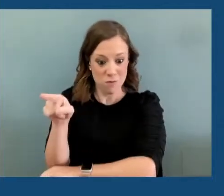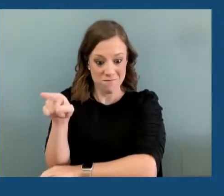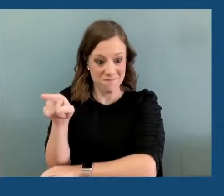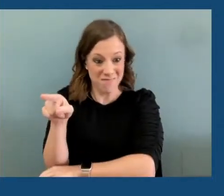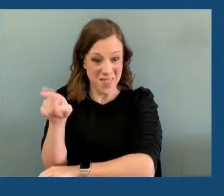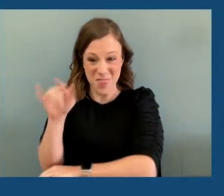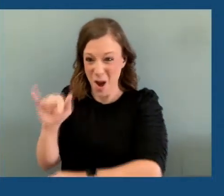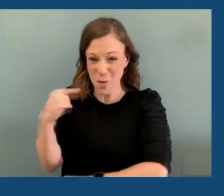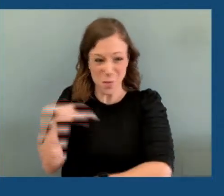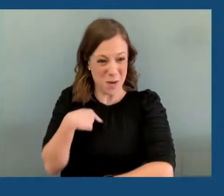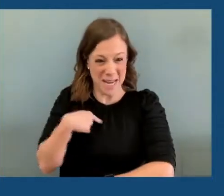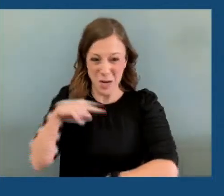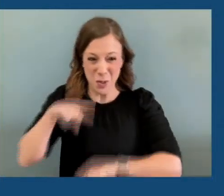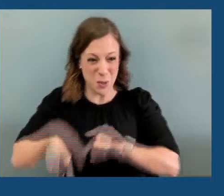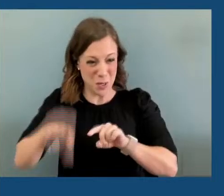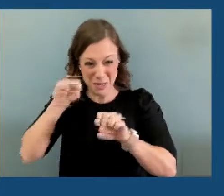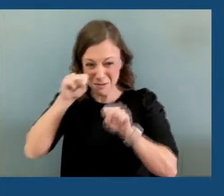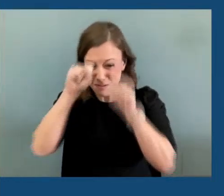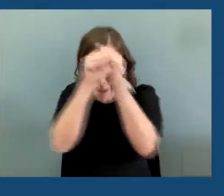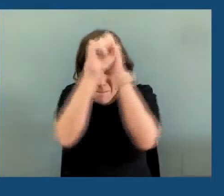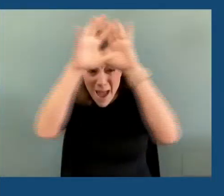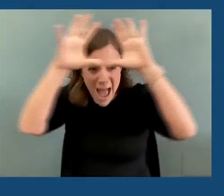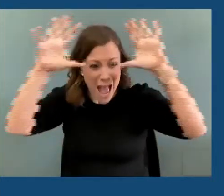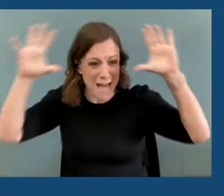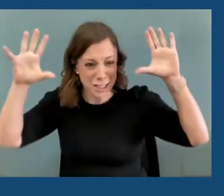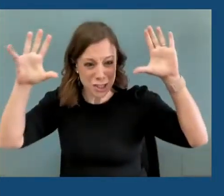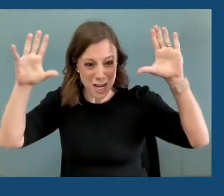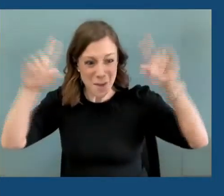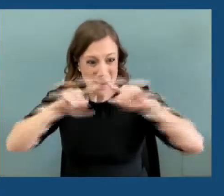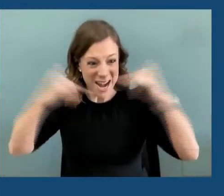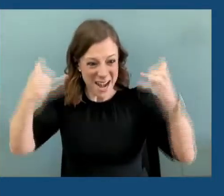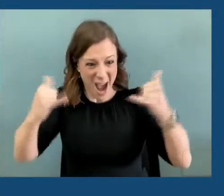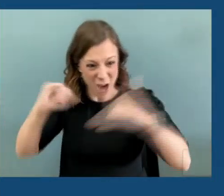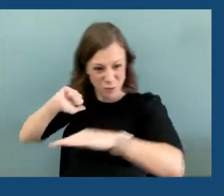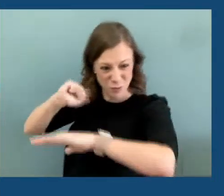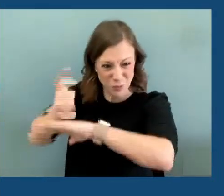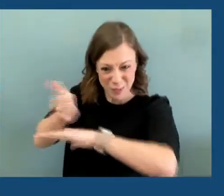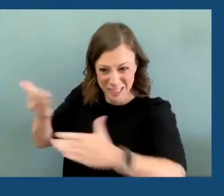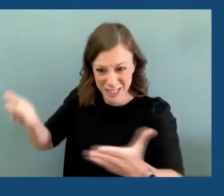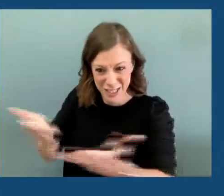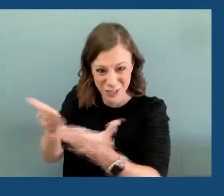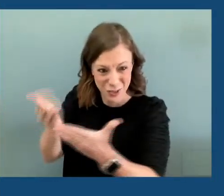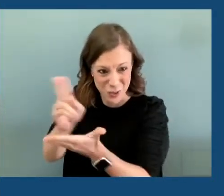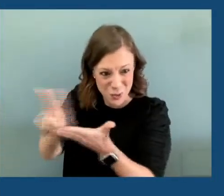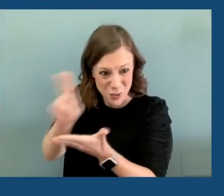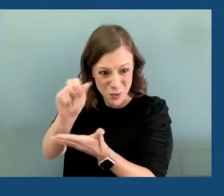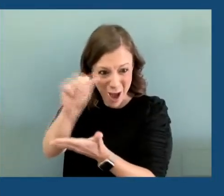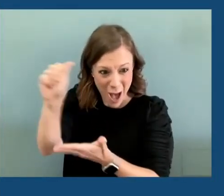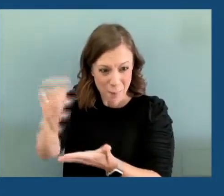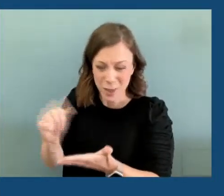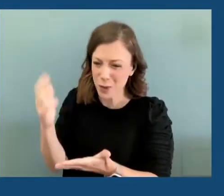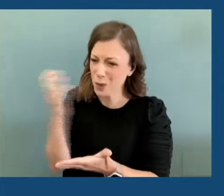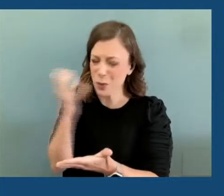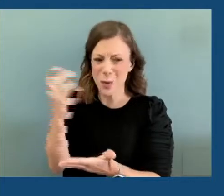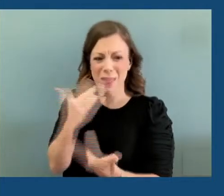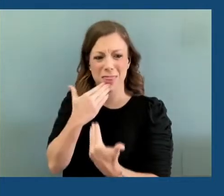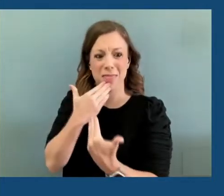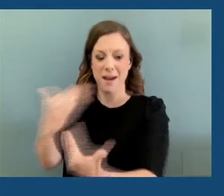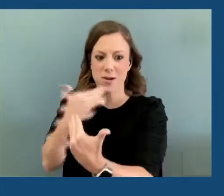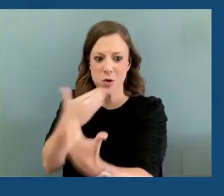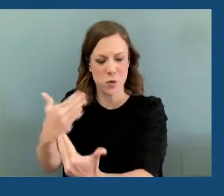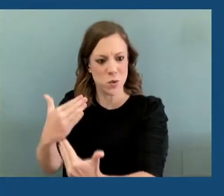Albany, I have so many people to say thank you to. Because of them, New York is in that